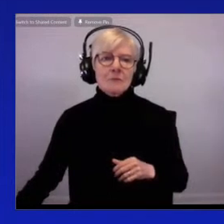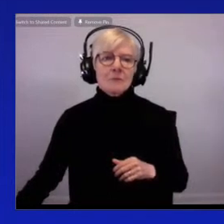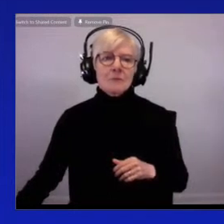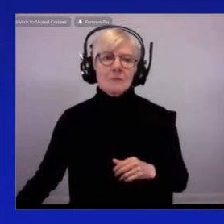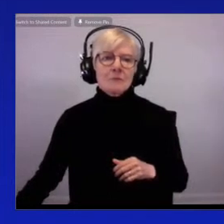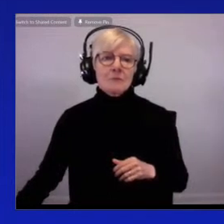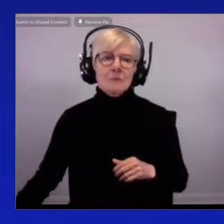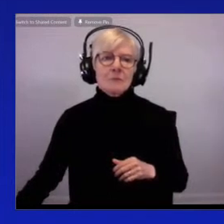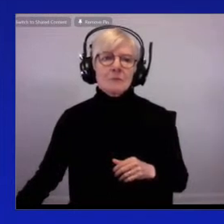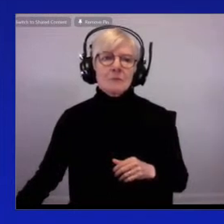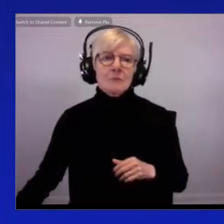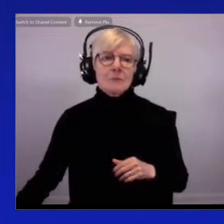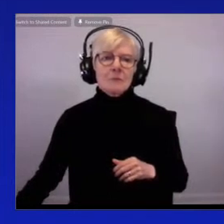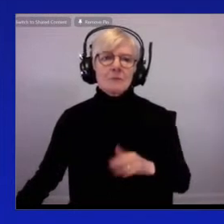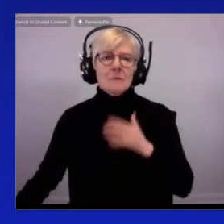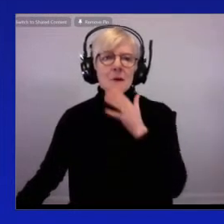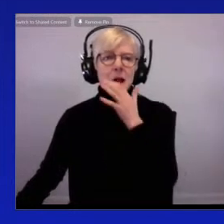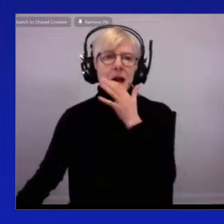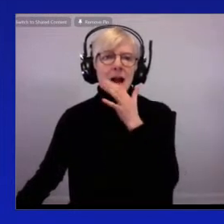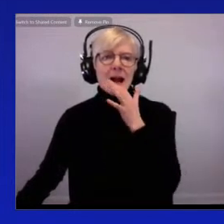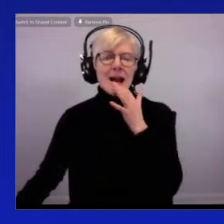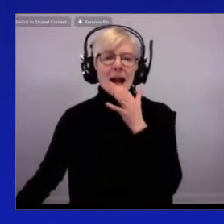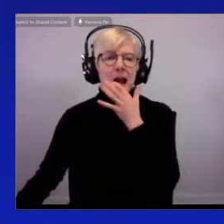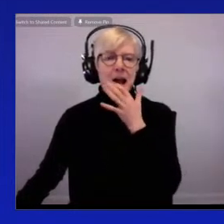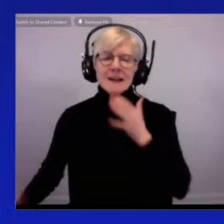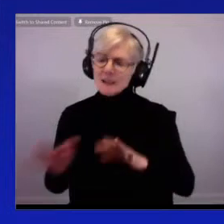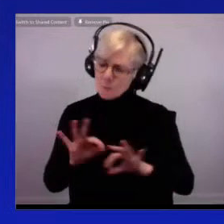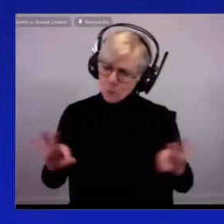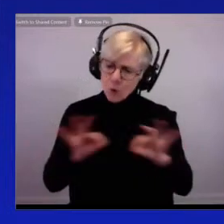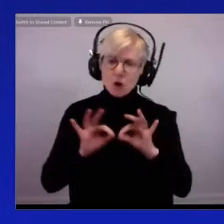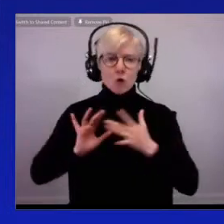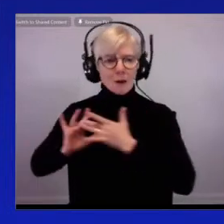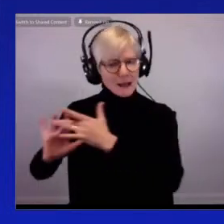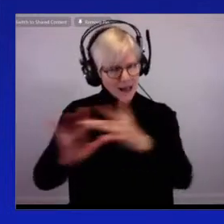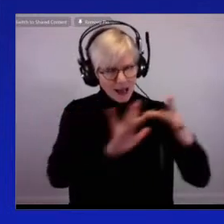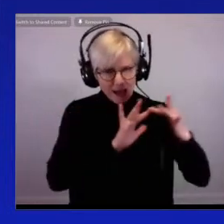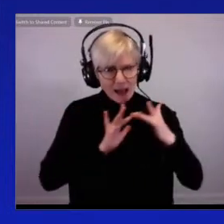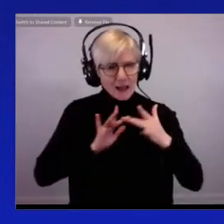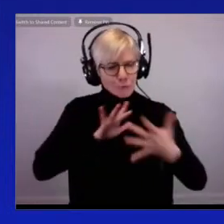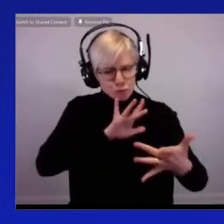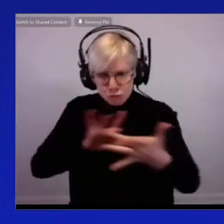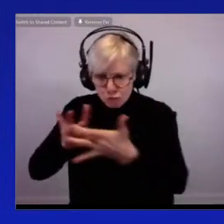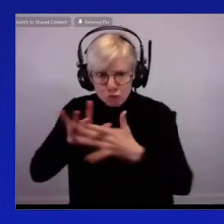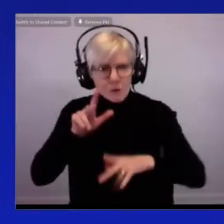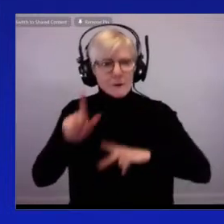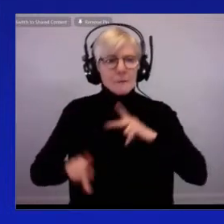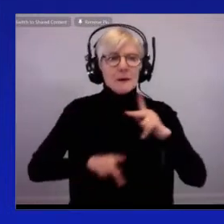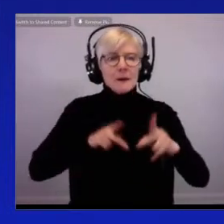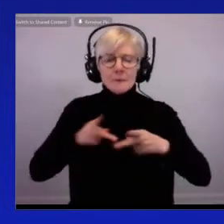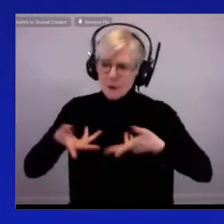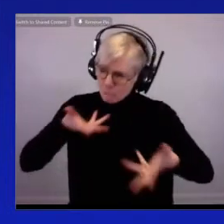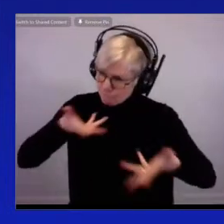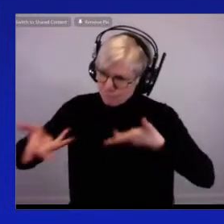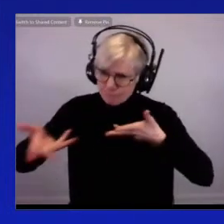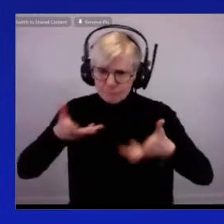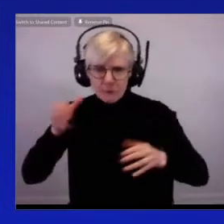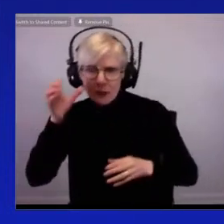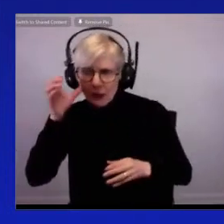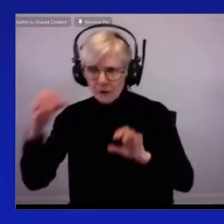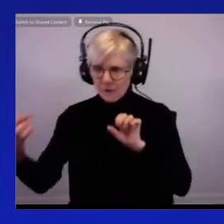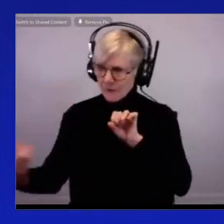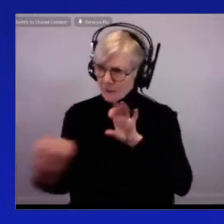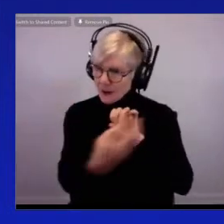have direct connections with people. And so we are looking to make sure that, for